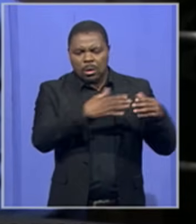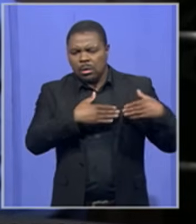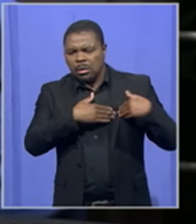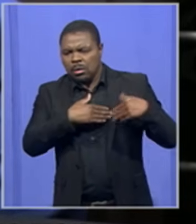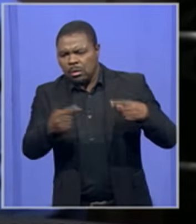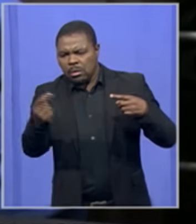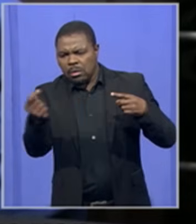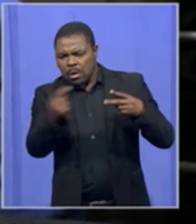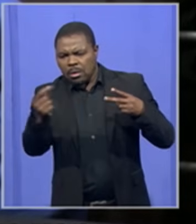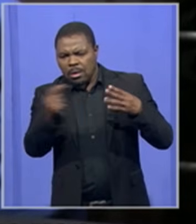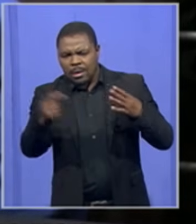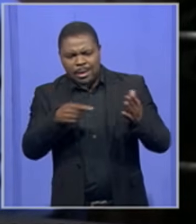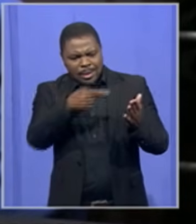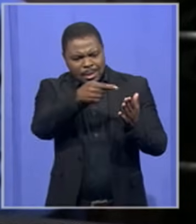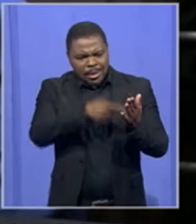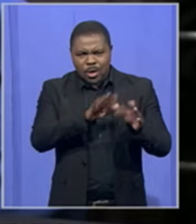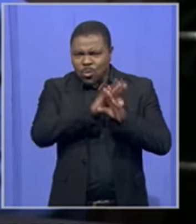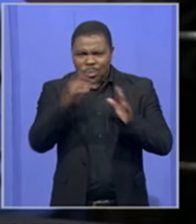not evidence.